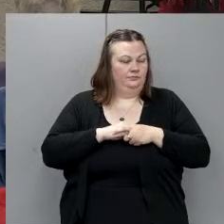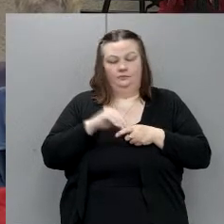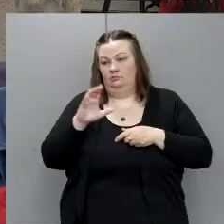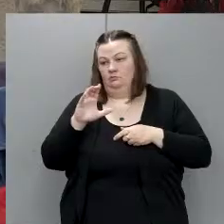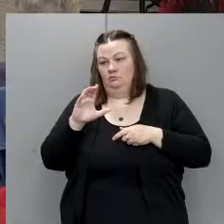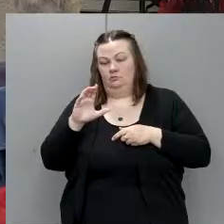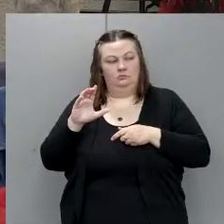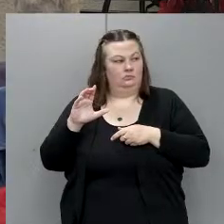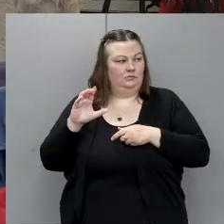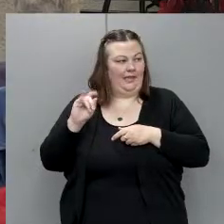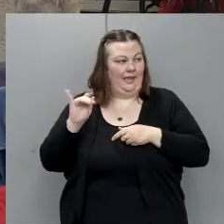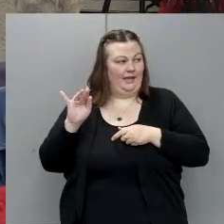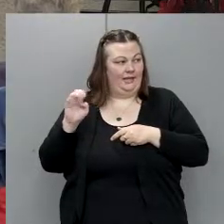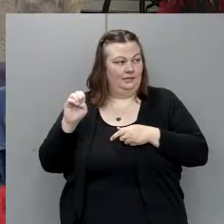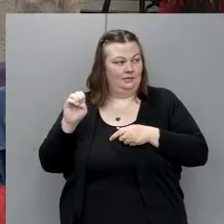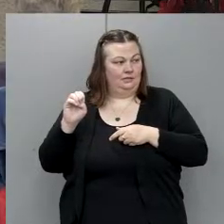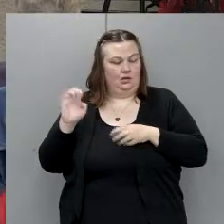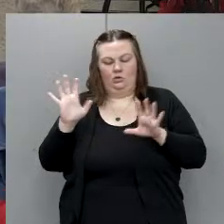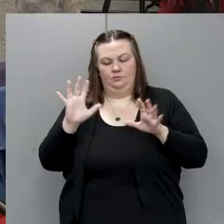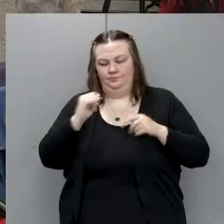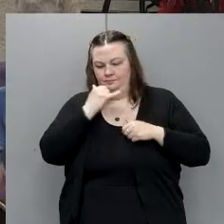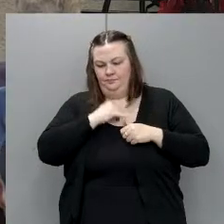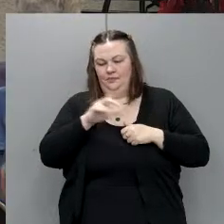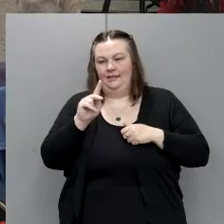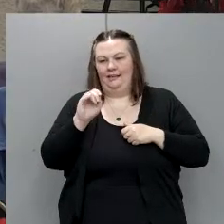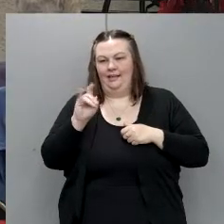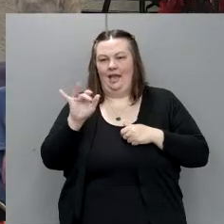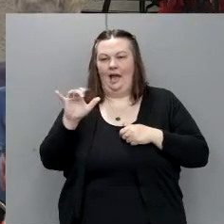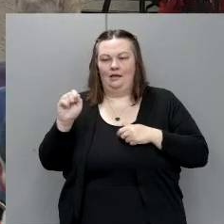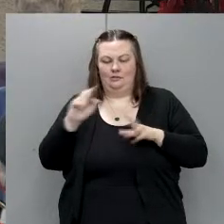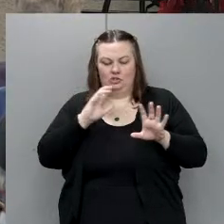Candace? Candace. Kenyatta, sorry.